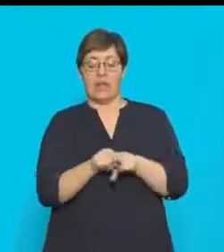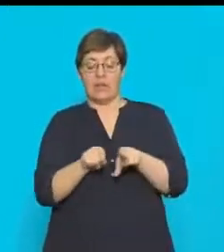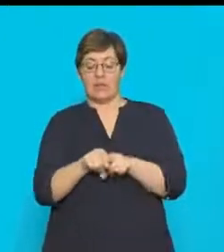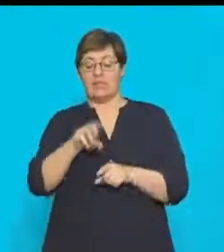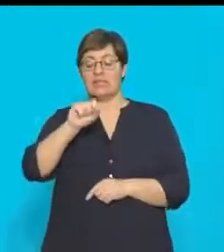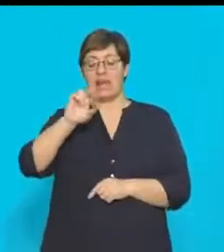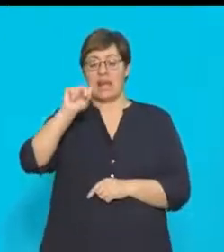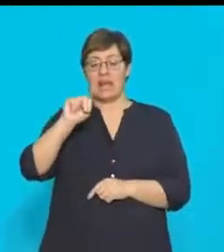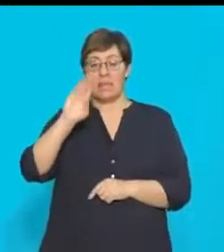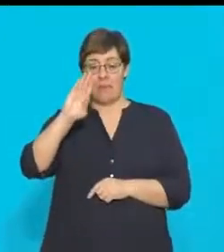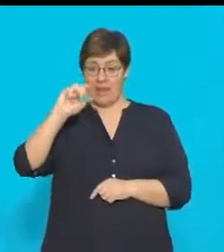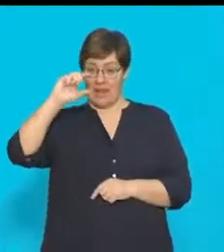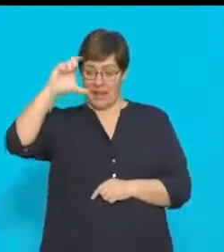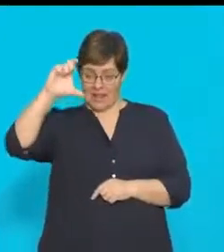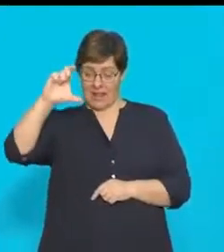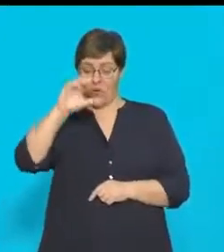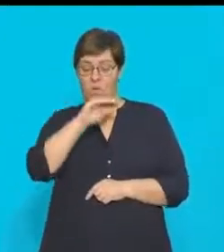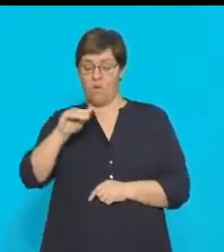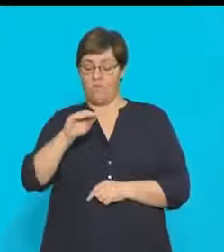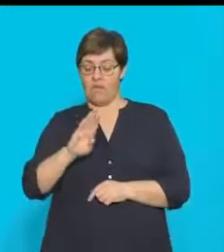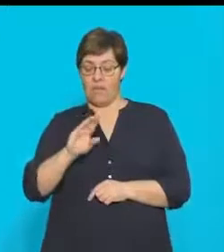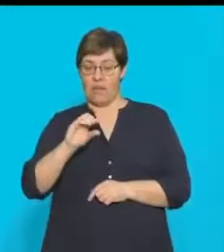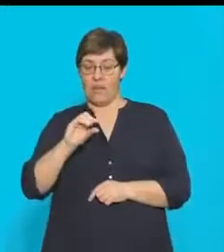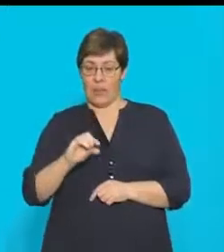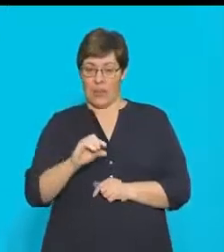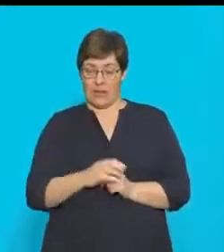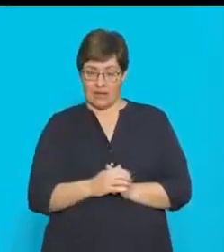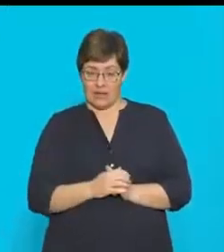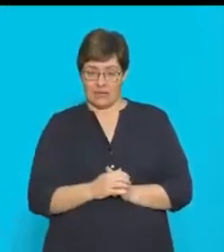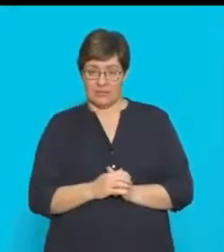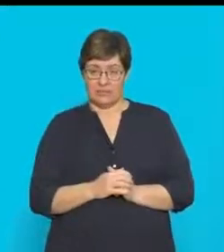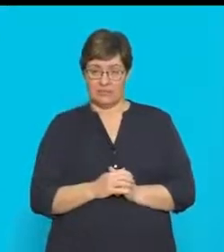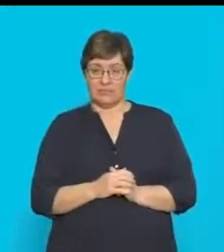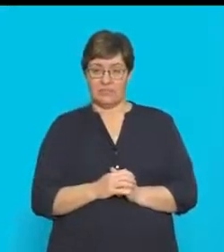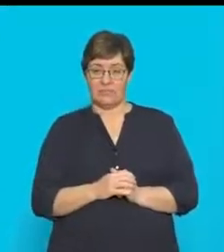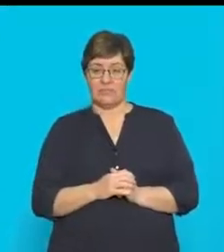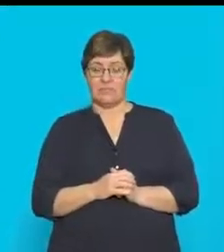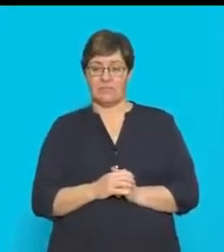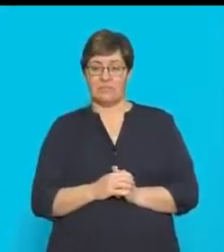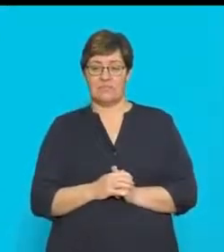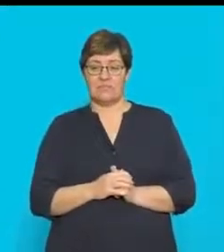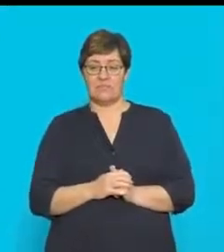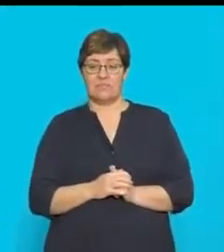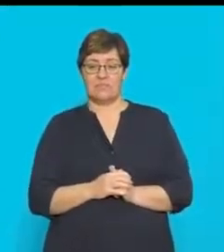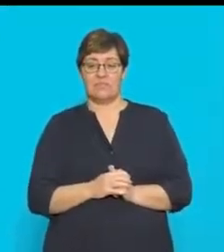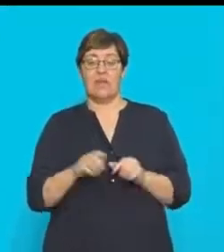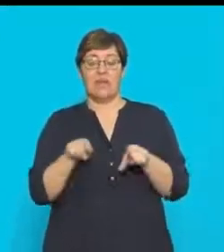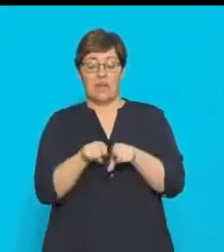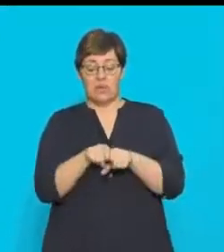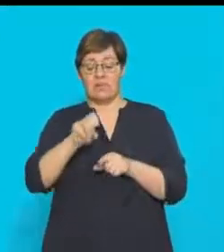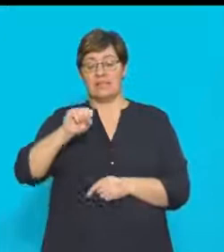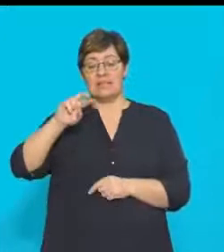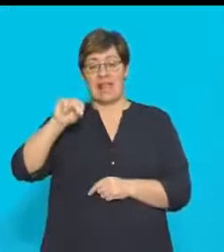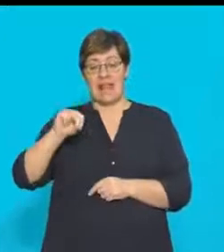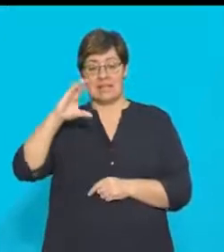equal to, sorry, let me just get this pen. Sine A over A is equal to sine B over B, which is equal to